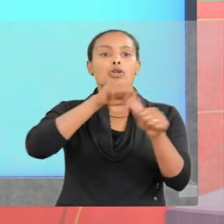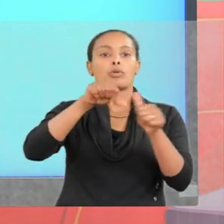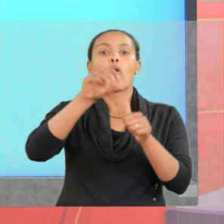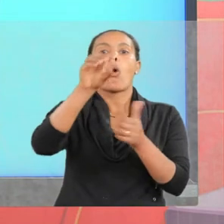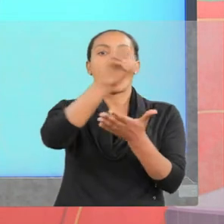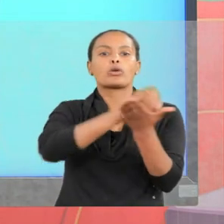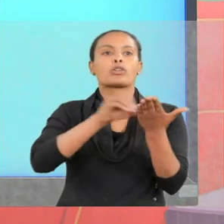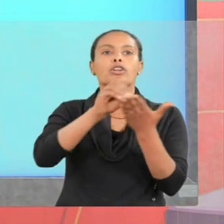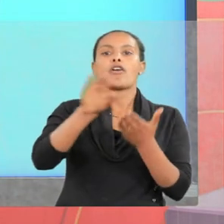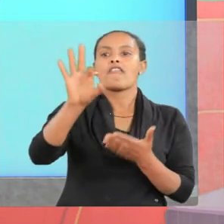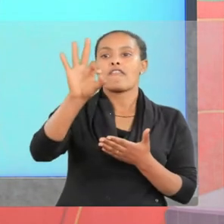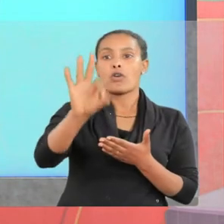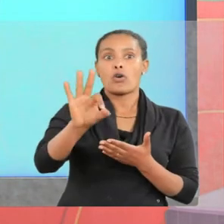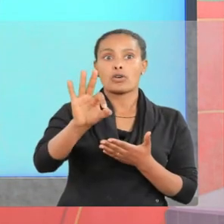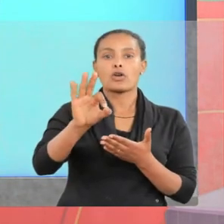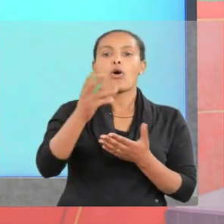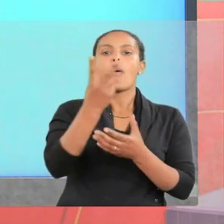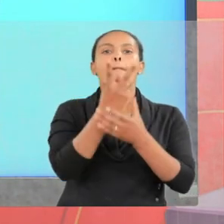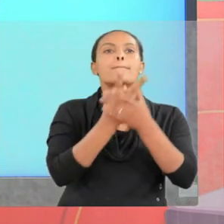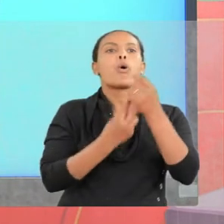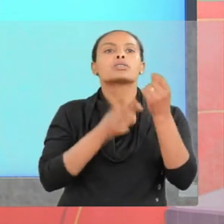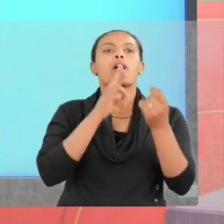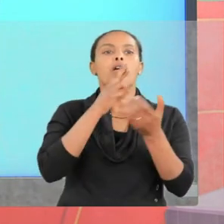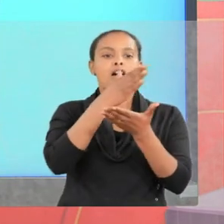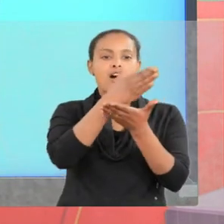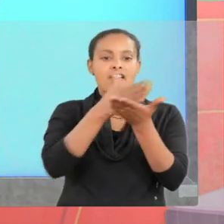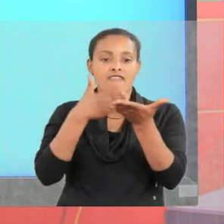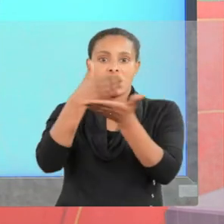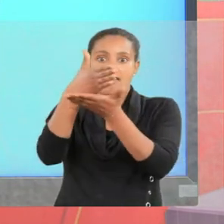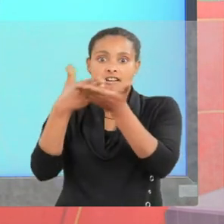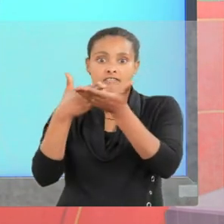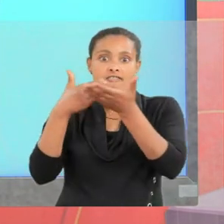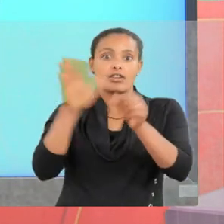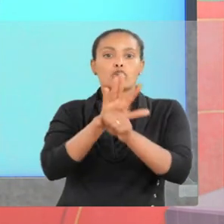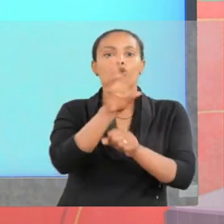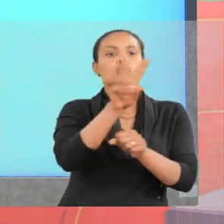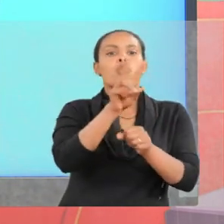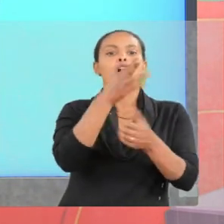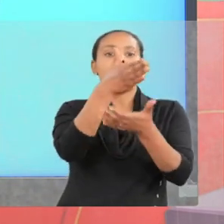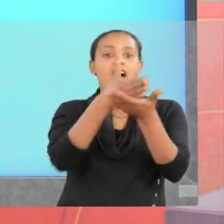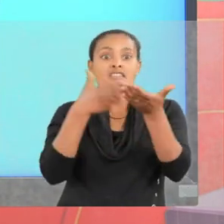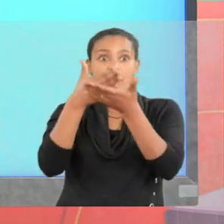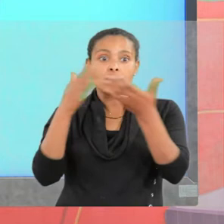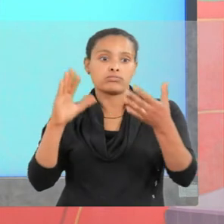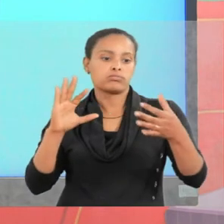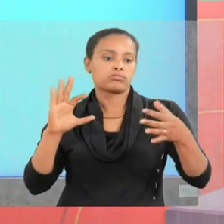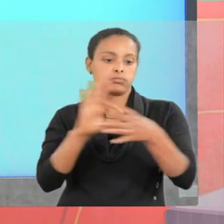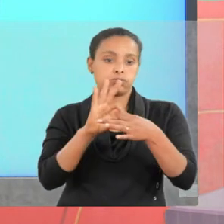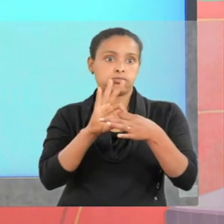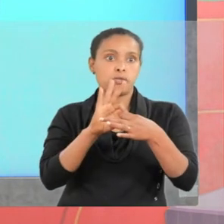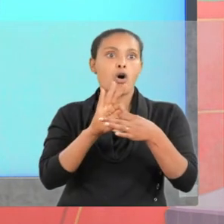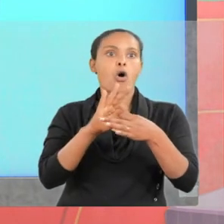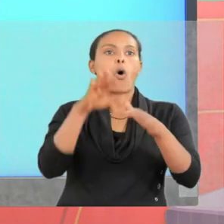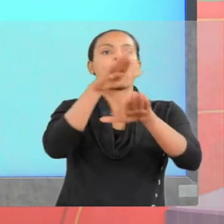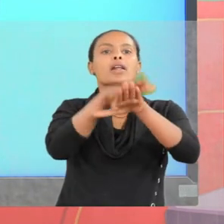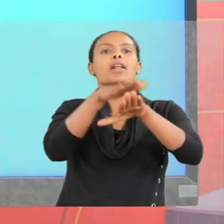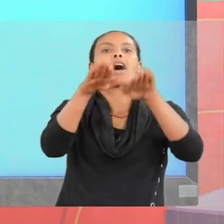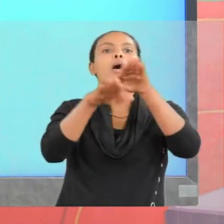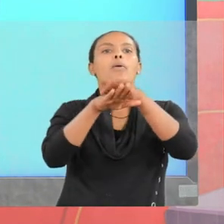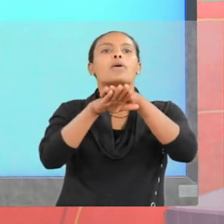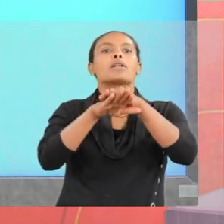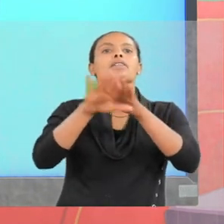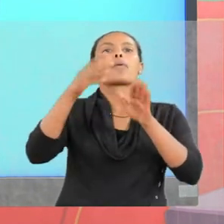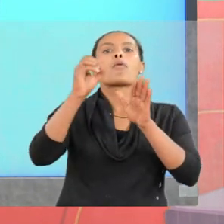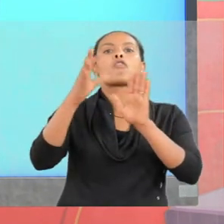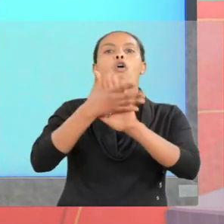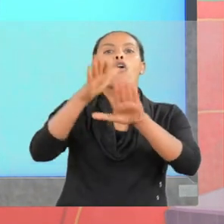of fluorine. Both are half-filled. When these two half-filled atomic orbitals overlap, the type of